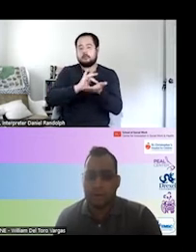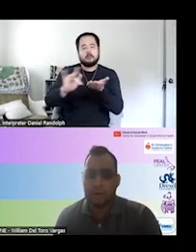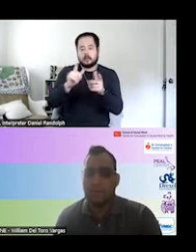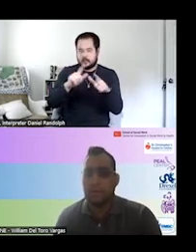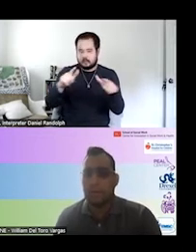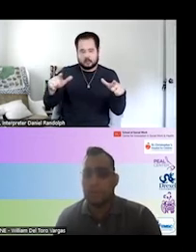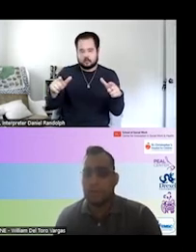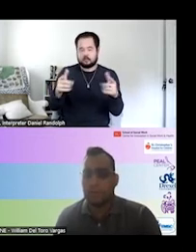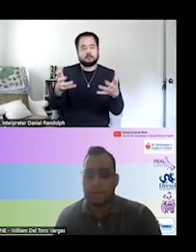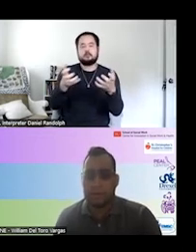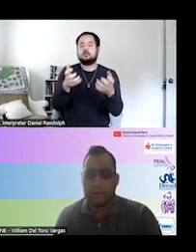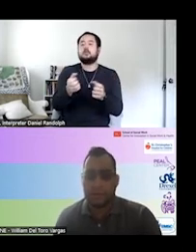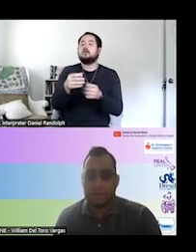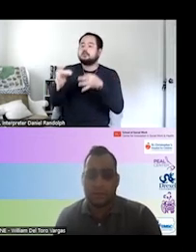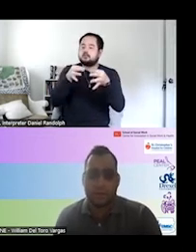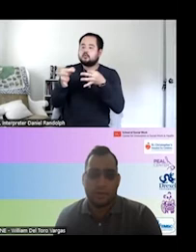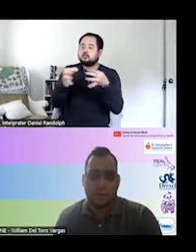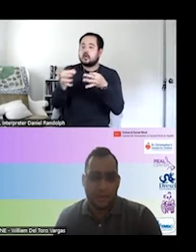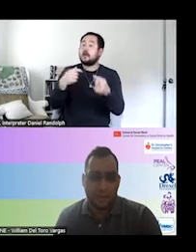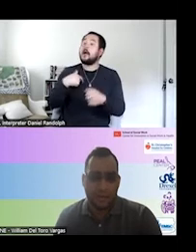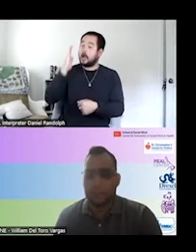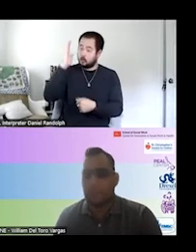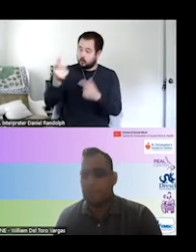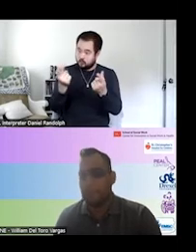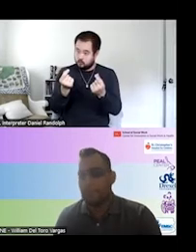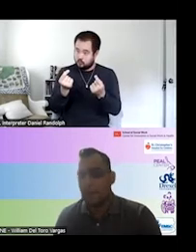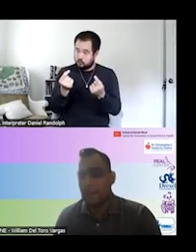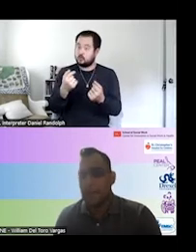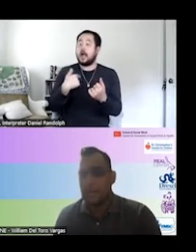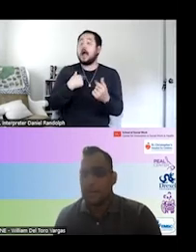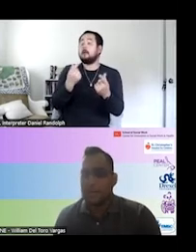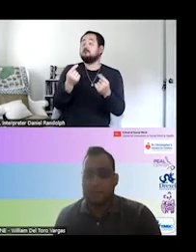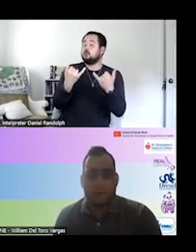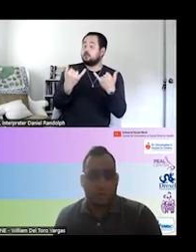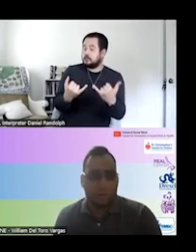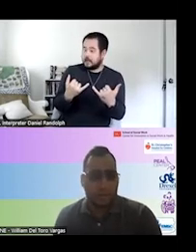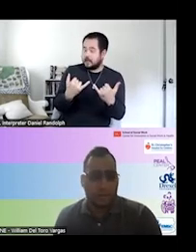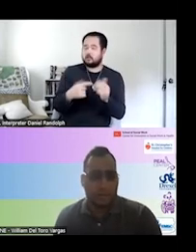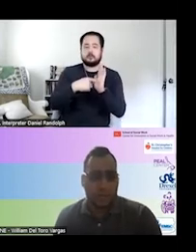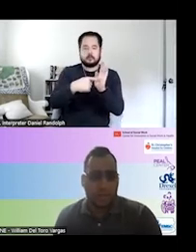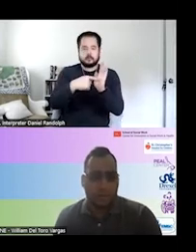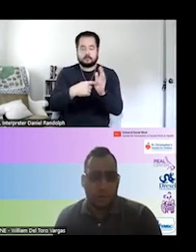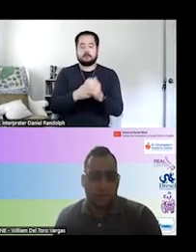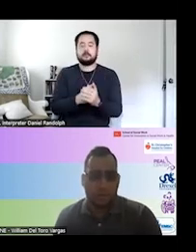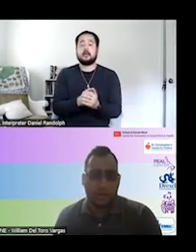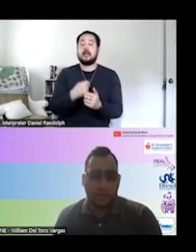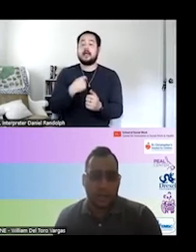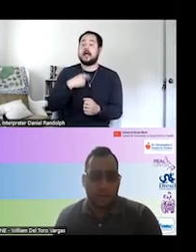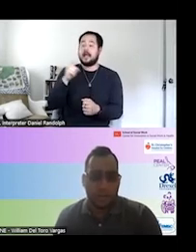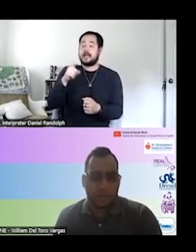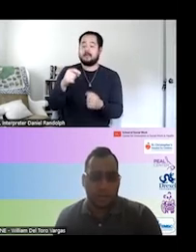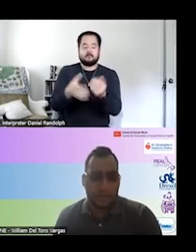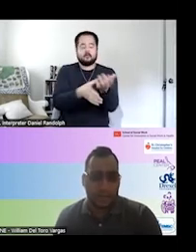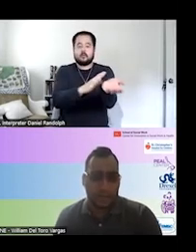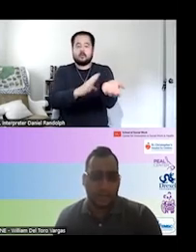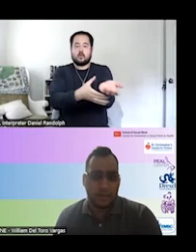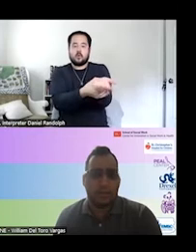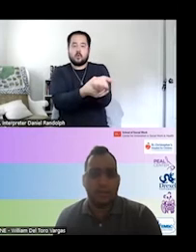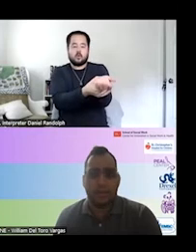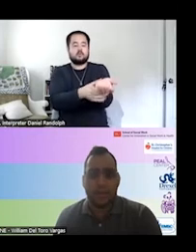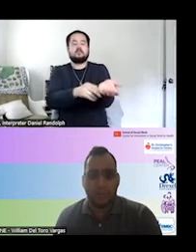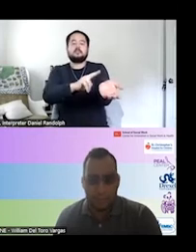are going to do and what you are doing. For example, I need to hold your wrist to check your pulse and help me